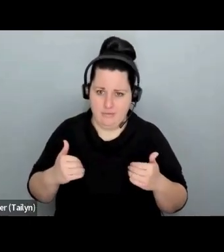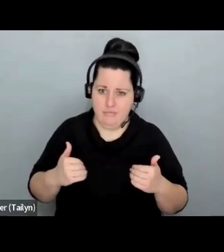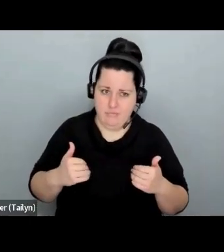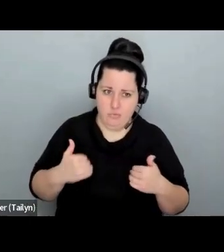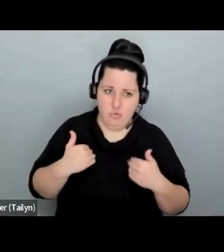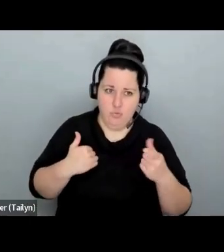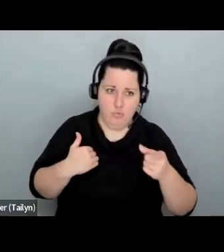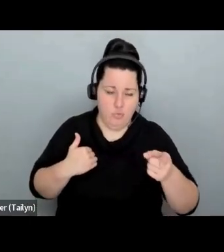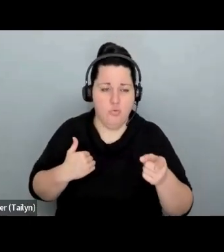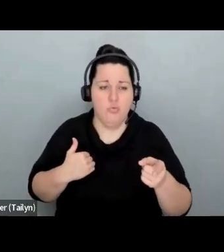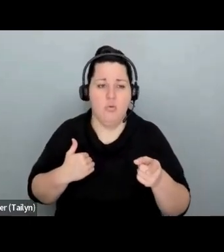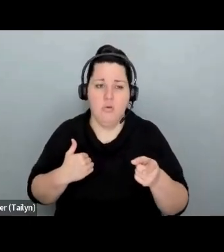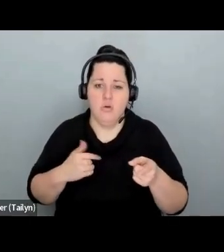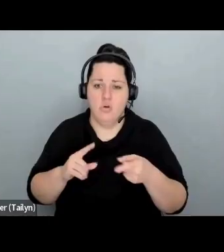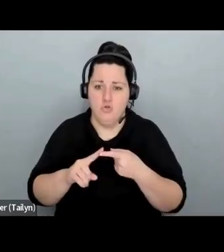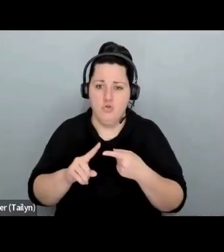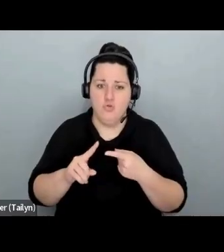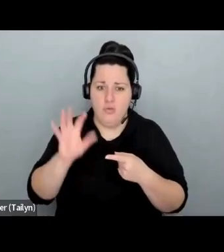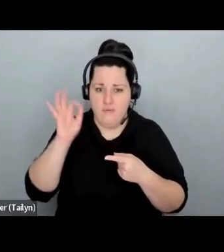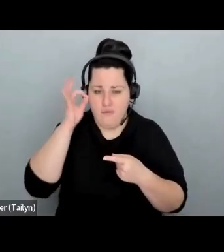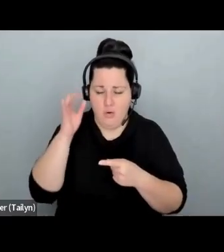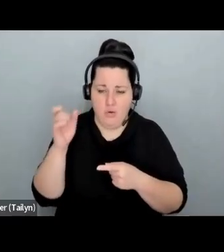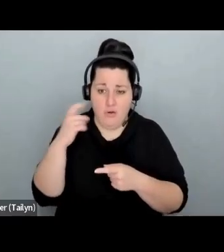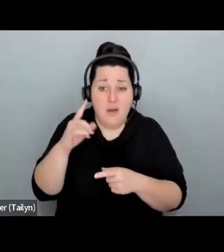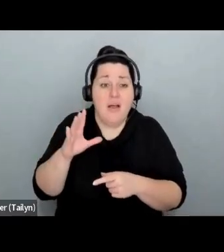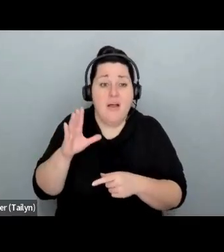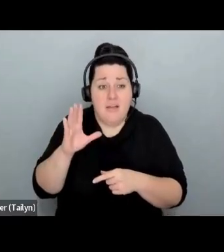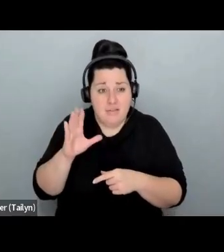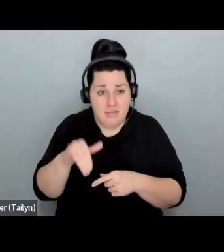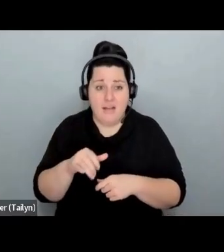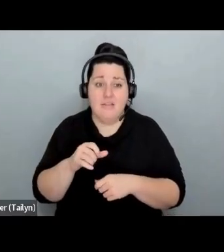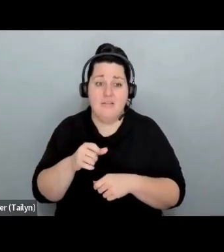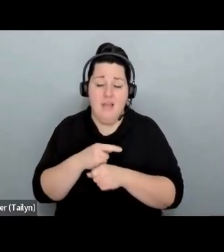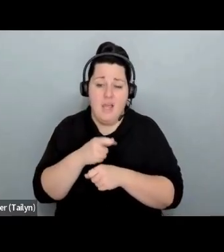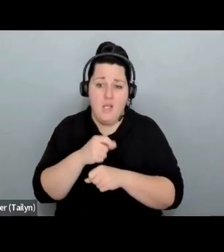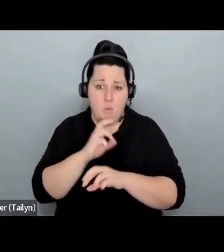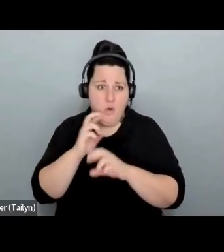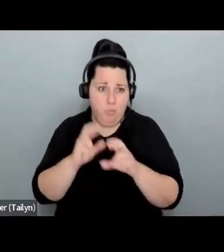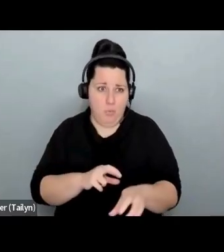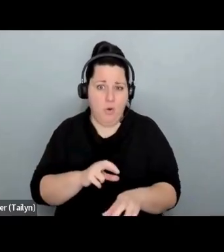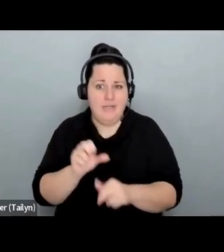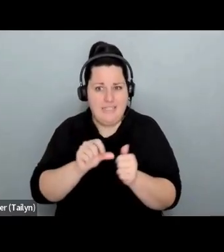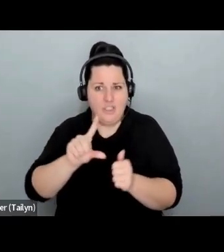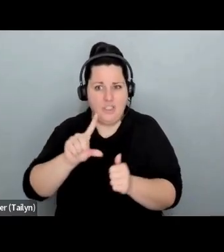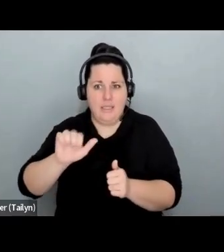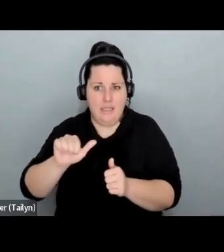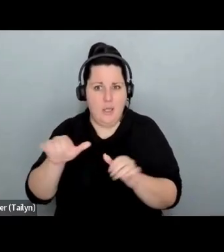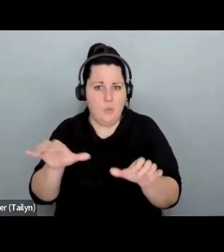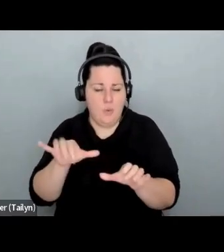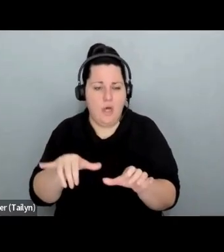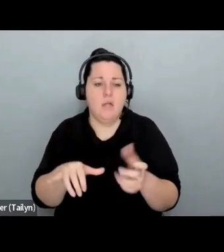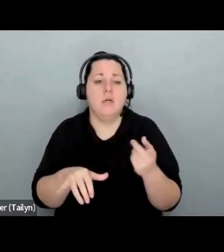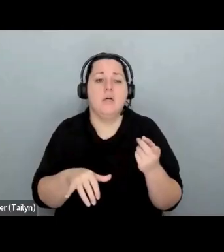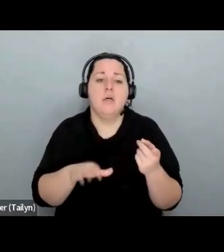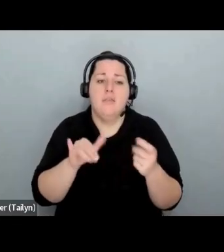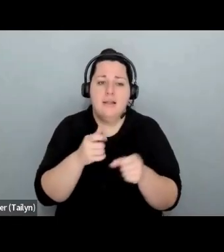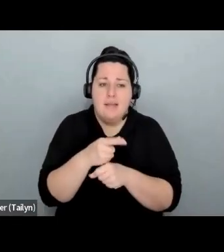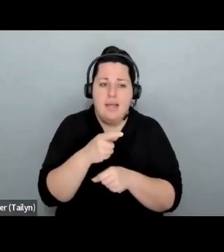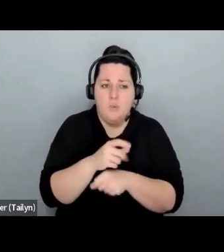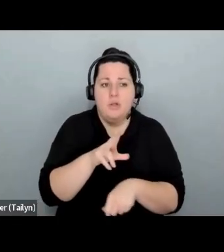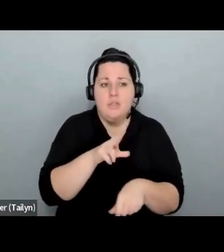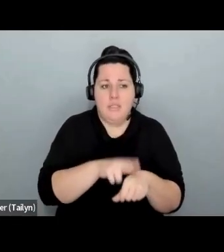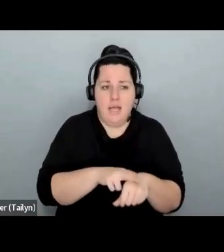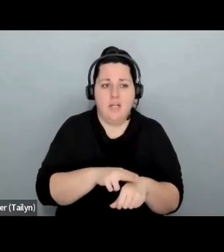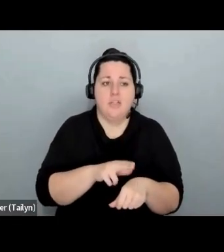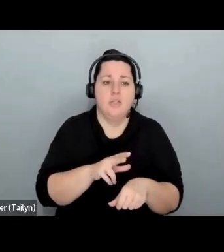And this is an annual report. Each LEA should be doing this. This is the annual National